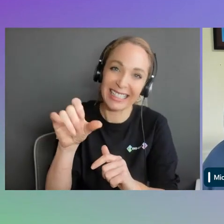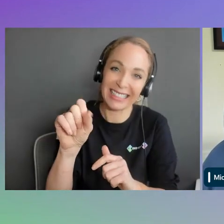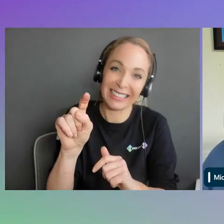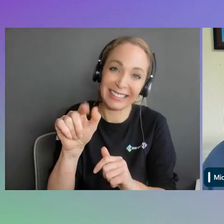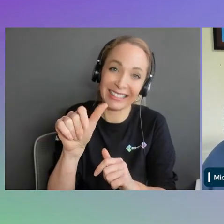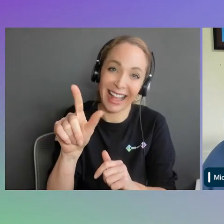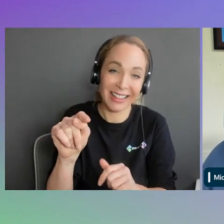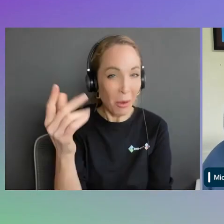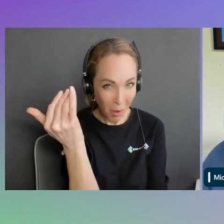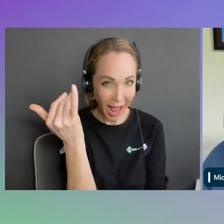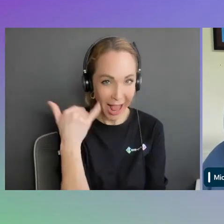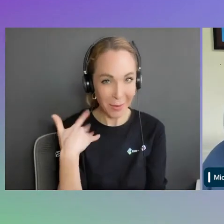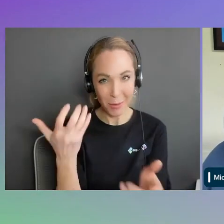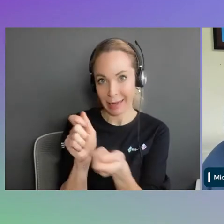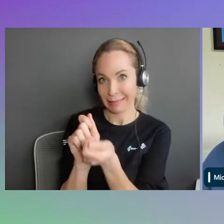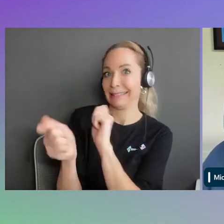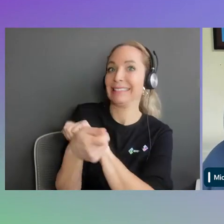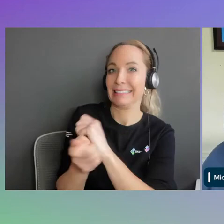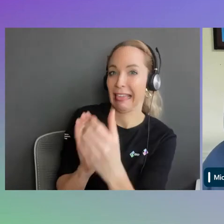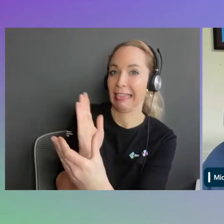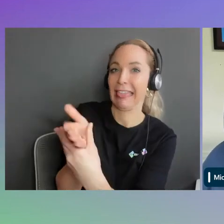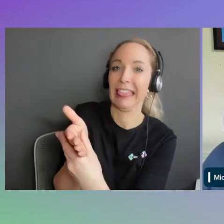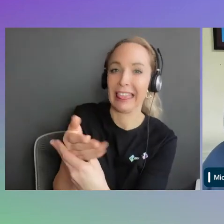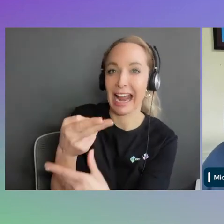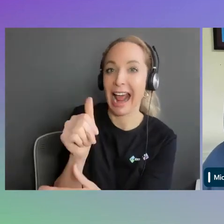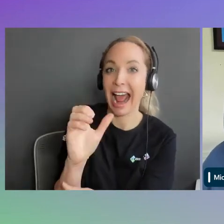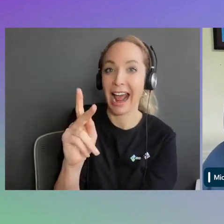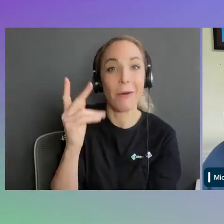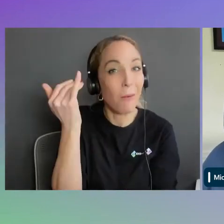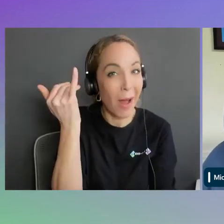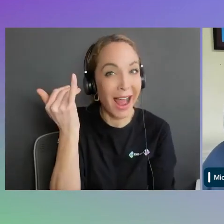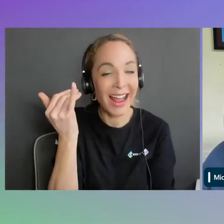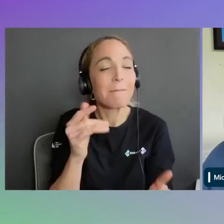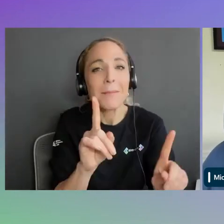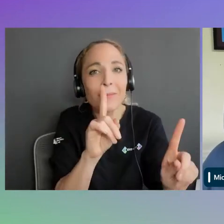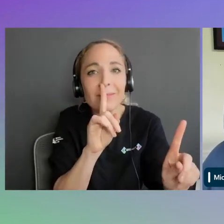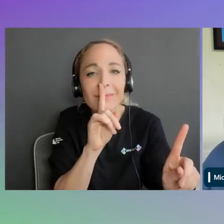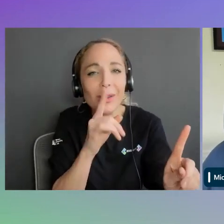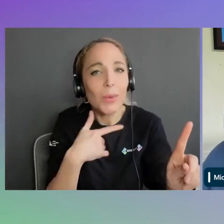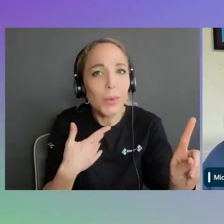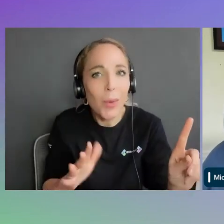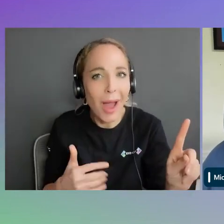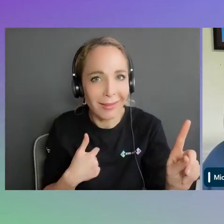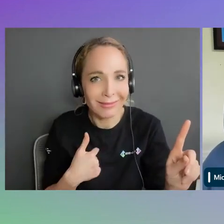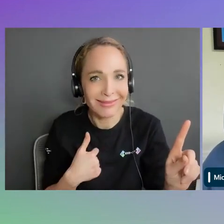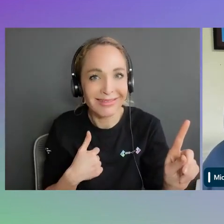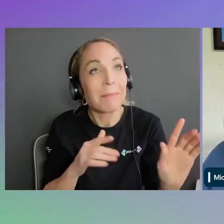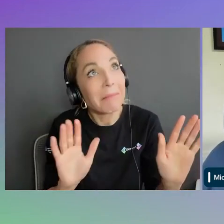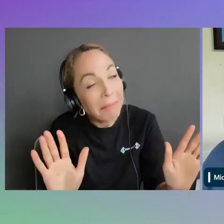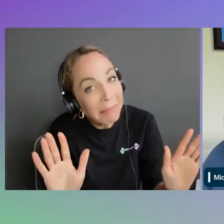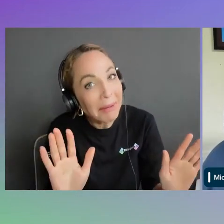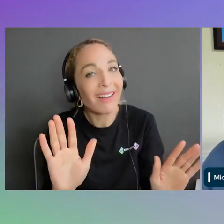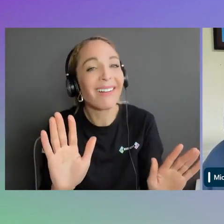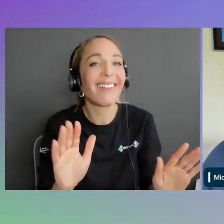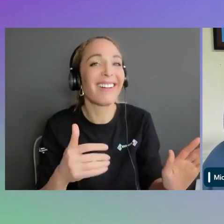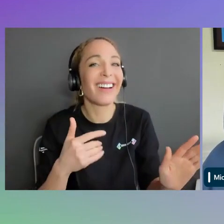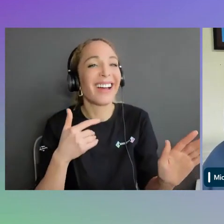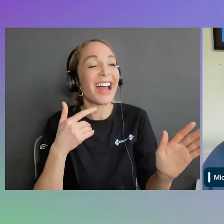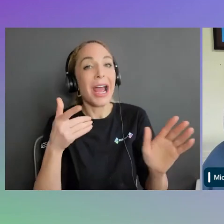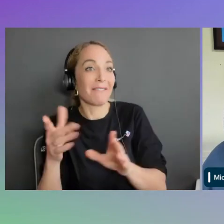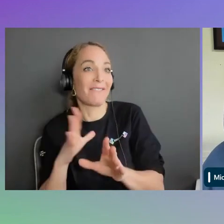want people to hack the component? We don't want it, but if they do that in a way that it's accessible. We are not messing up